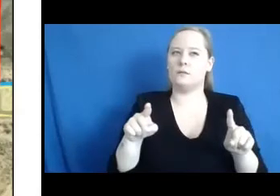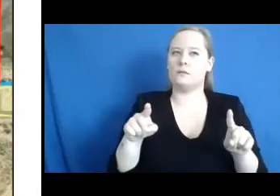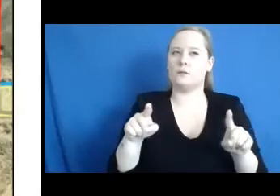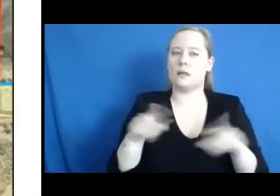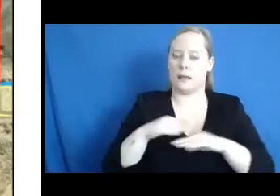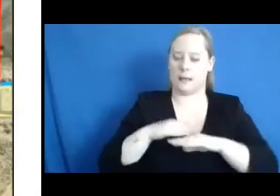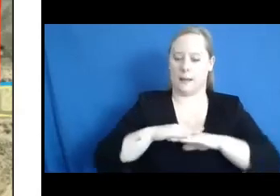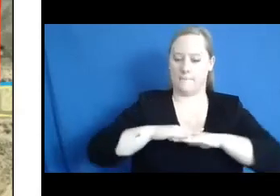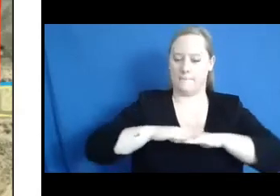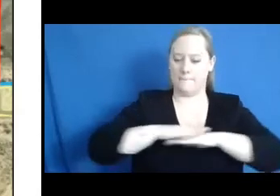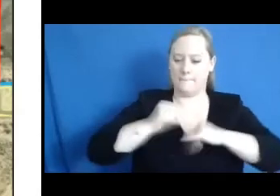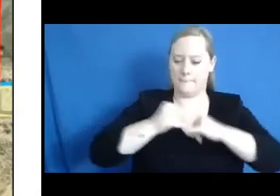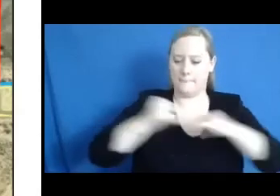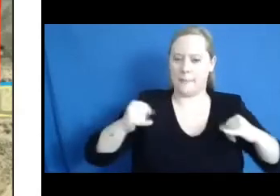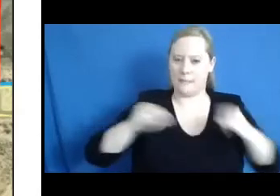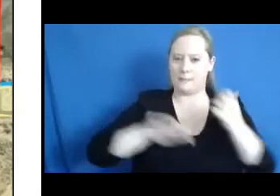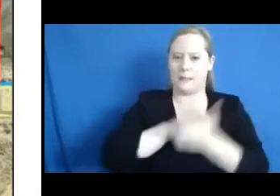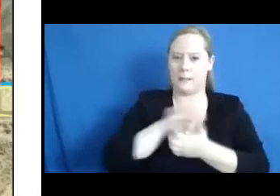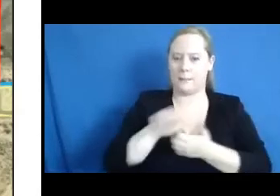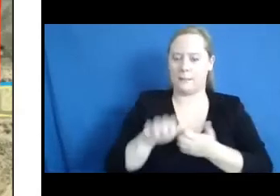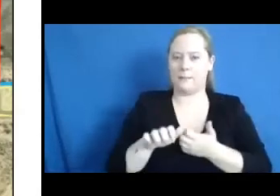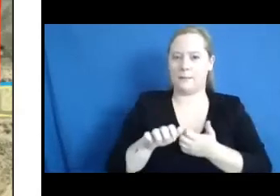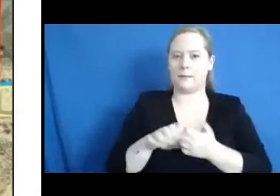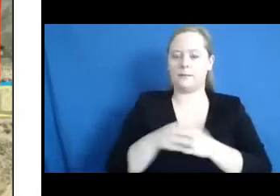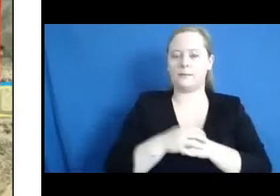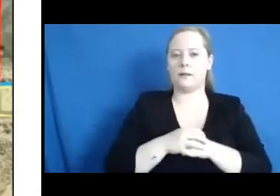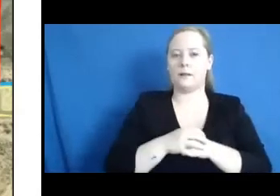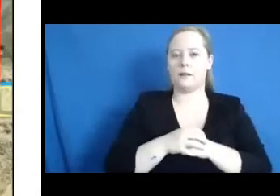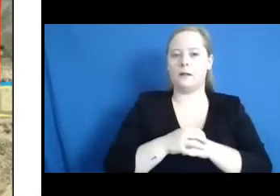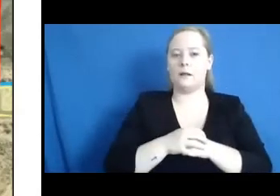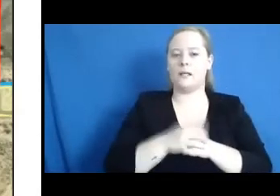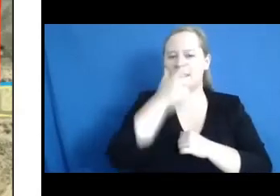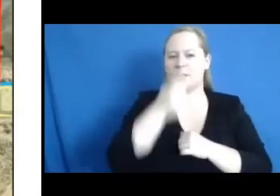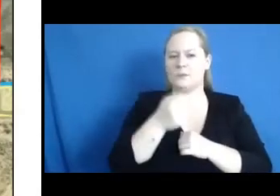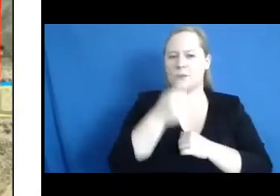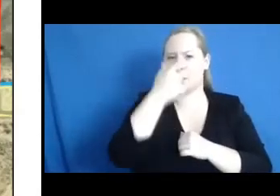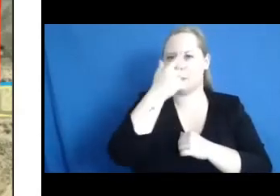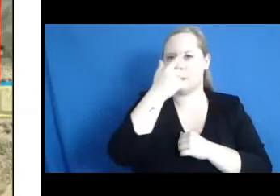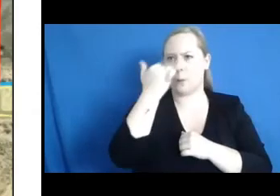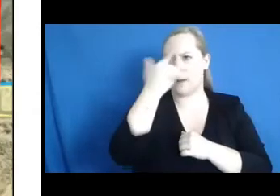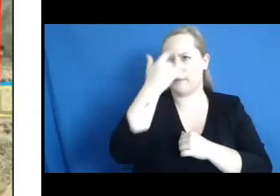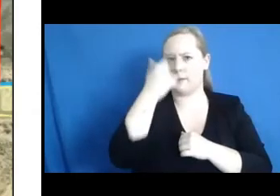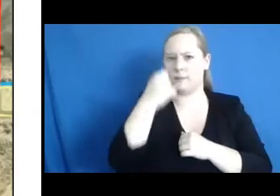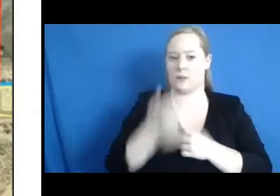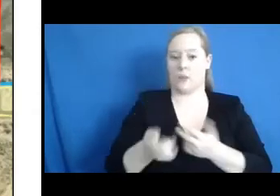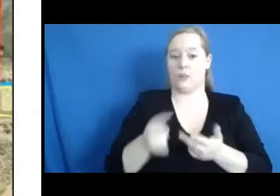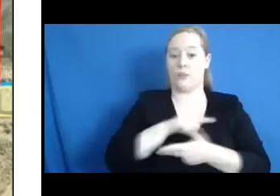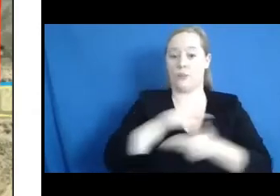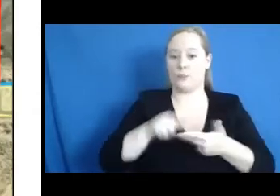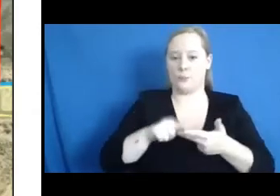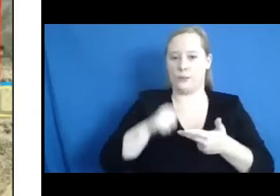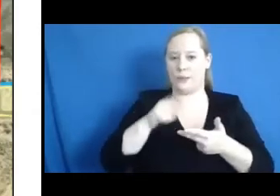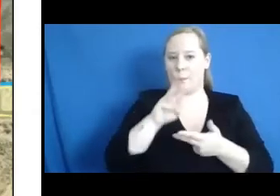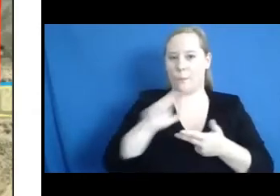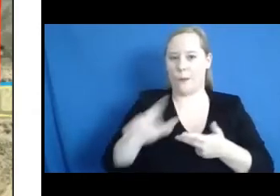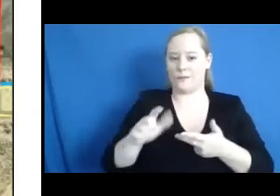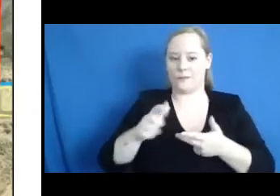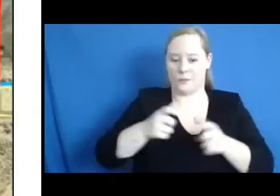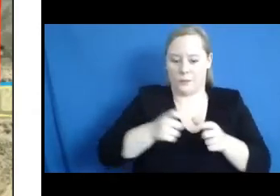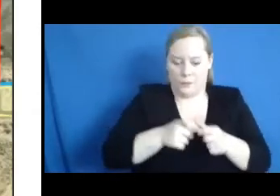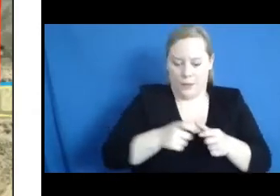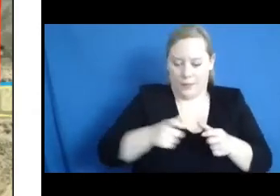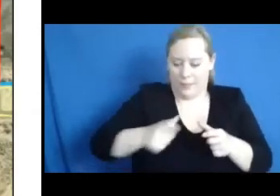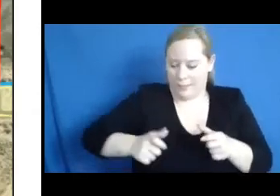manganese concentrations at these sites, which we find interesting, particularly at these 3 wells that are clustered so near each other, have such